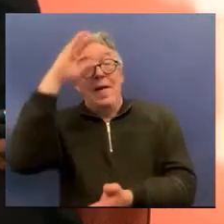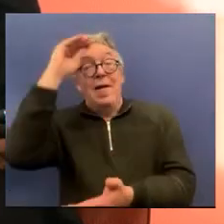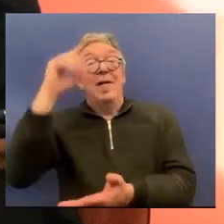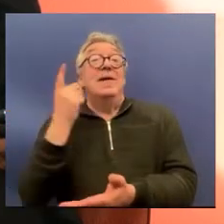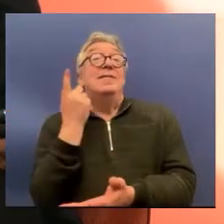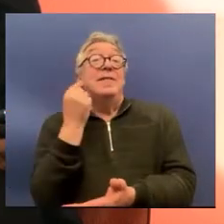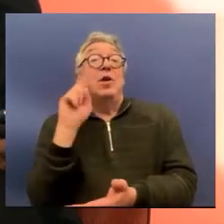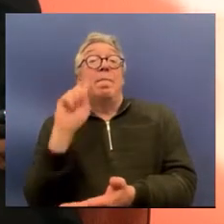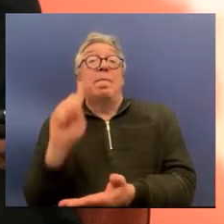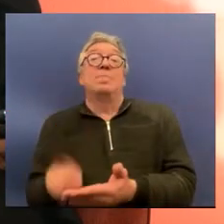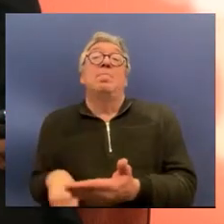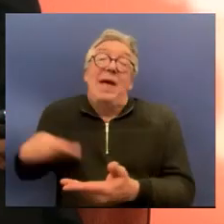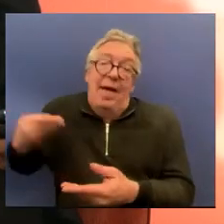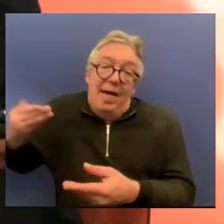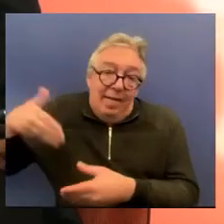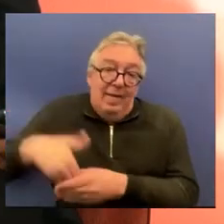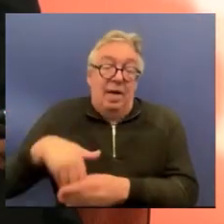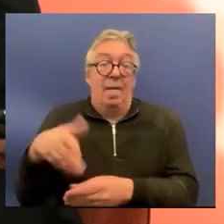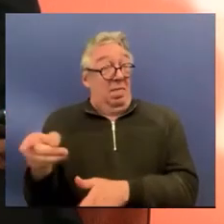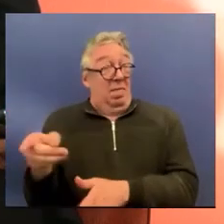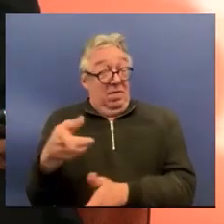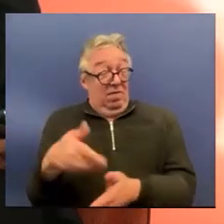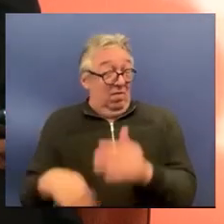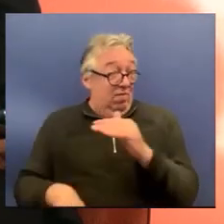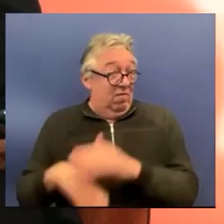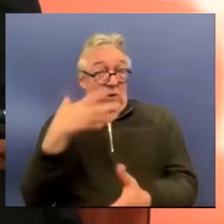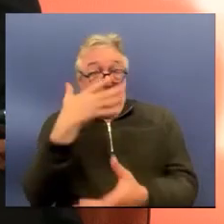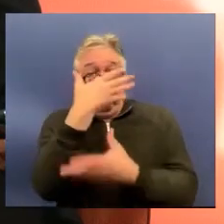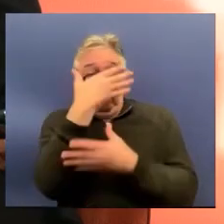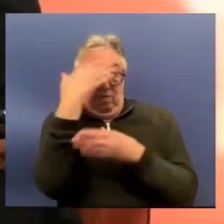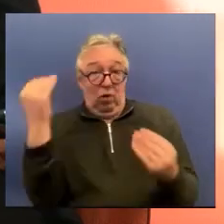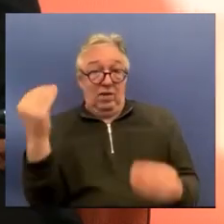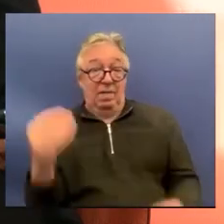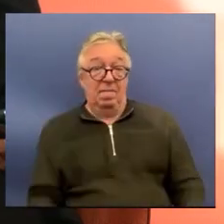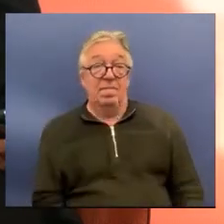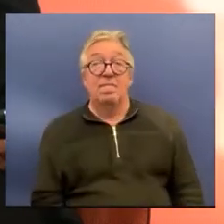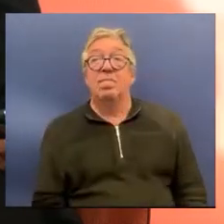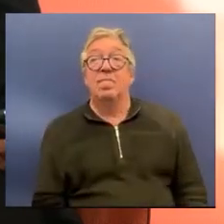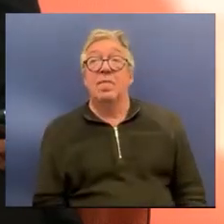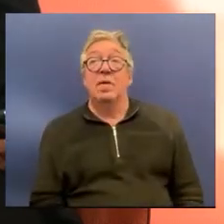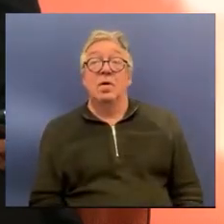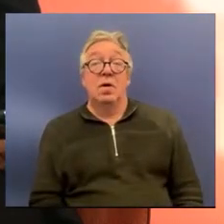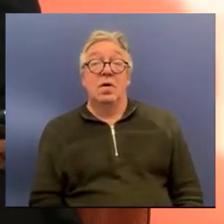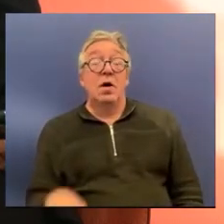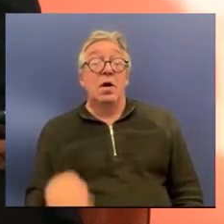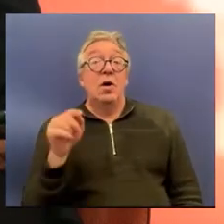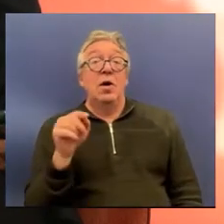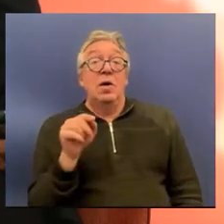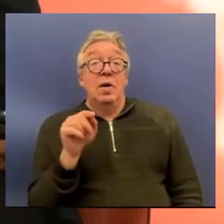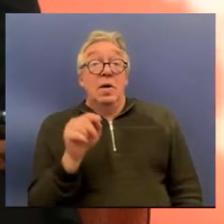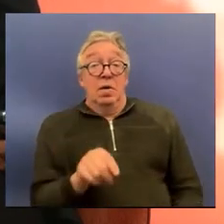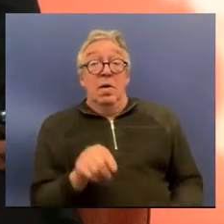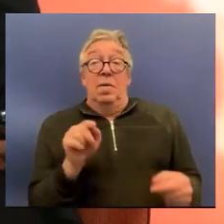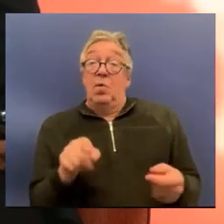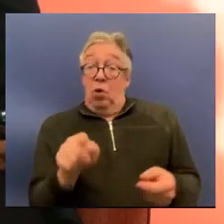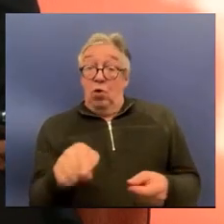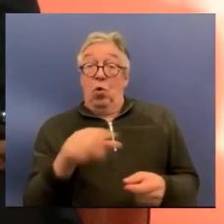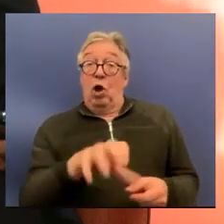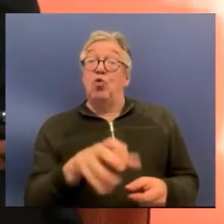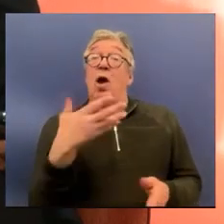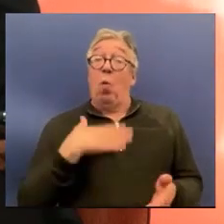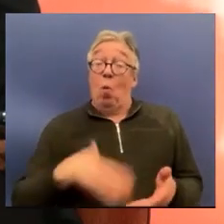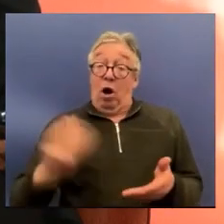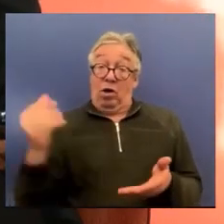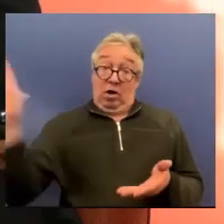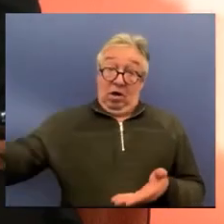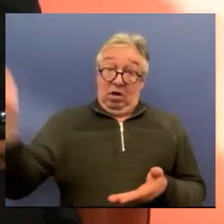might completely overlooked. One of the prerequisites for them to get the money from Europe is that they have to consult with the